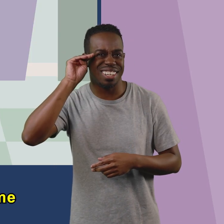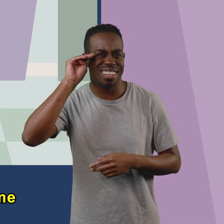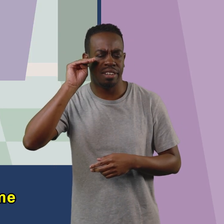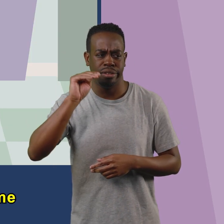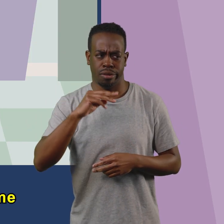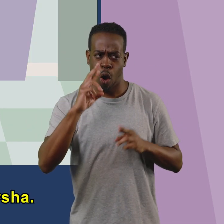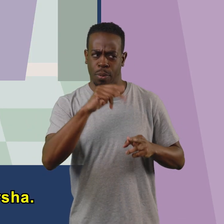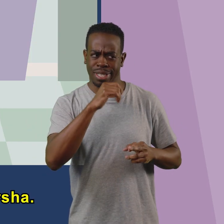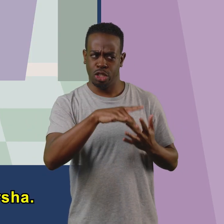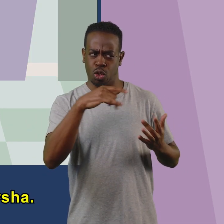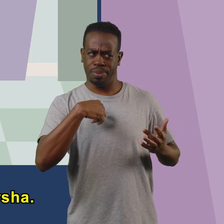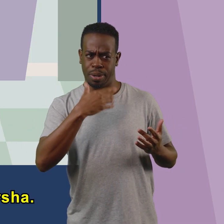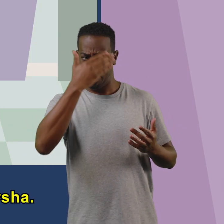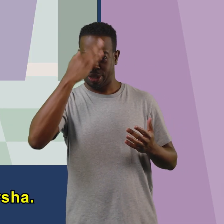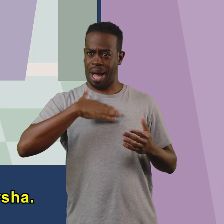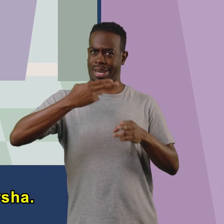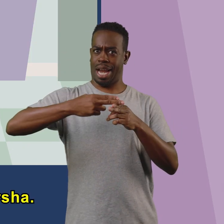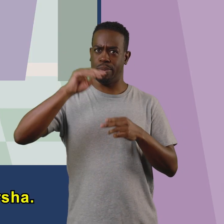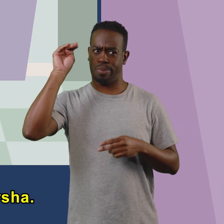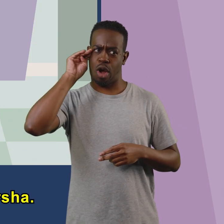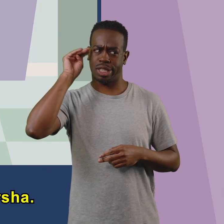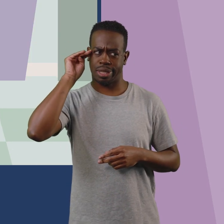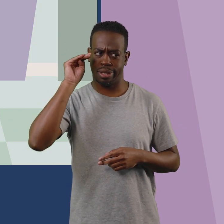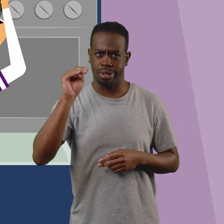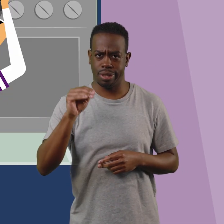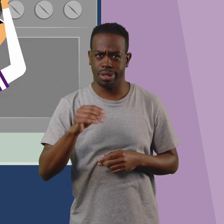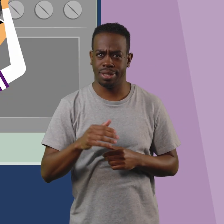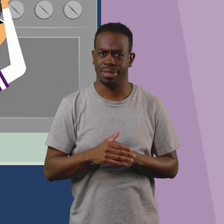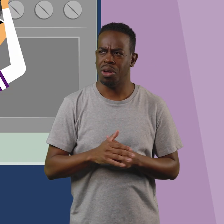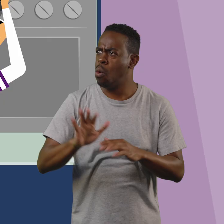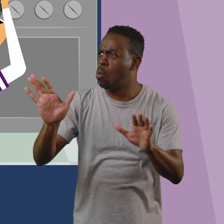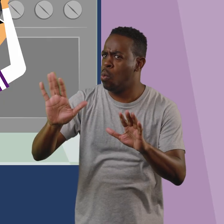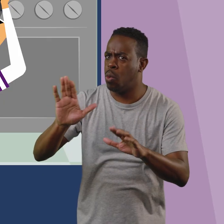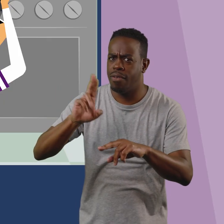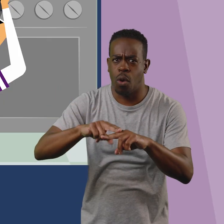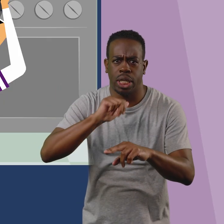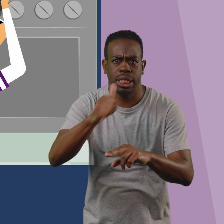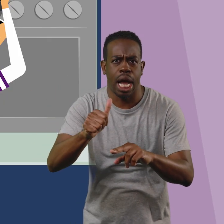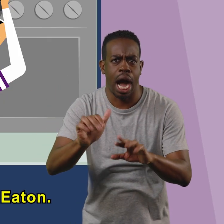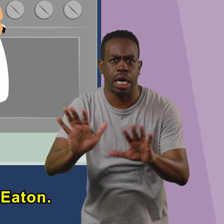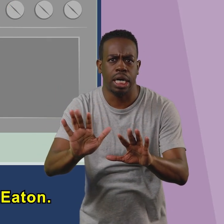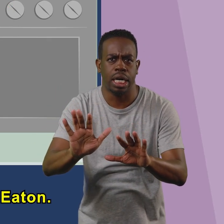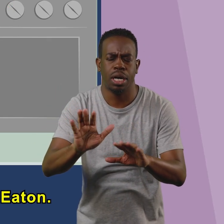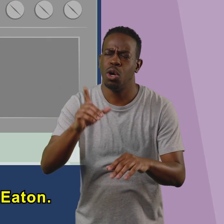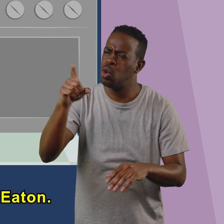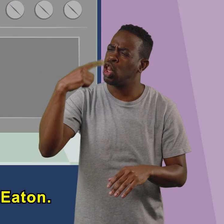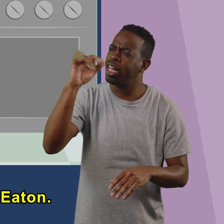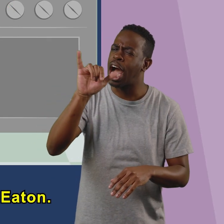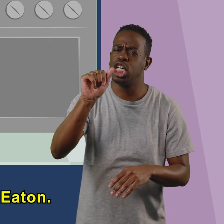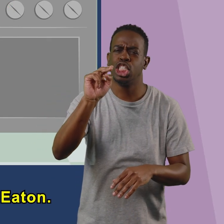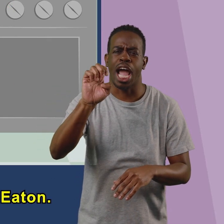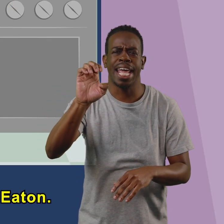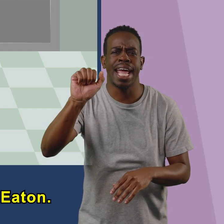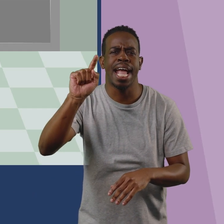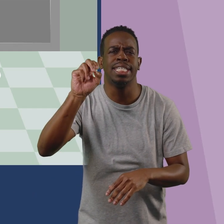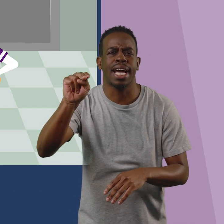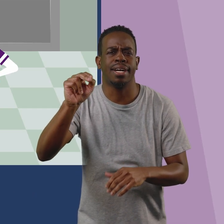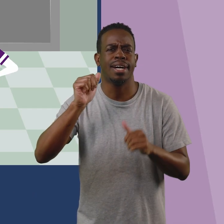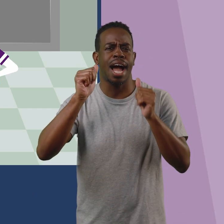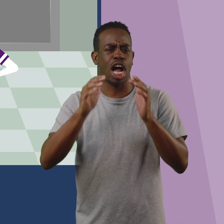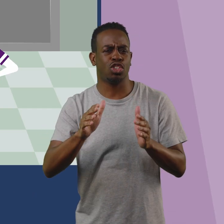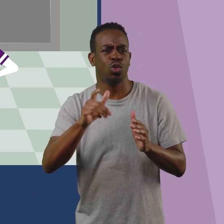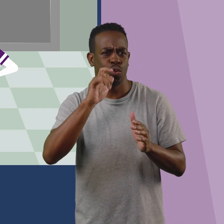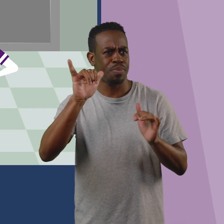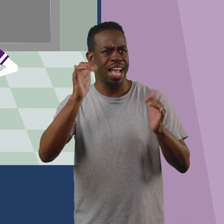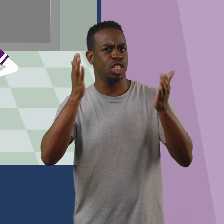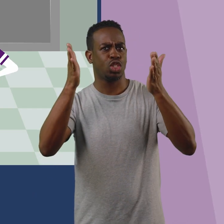hope you didn't choose me just because my name is Marsha. No, of course not. But you do look a lot like Jane Eaton. She's the